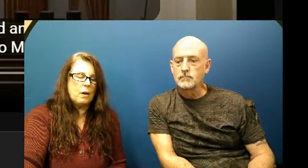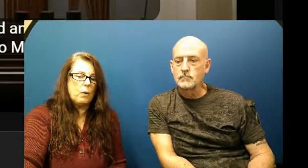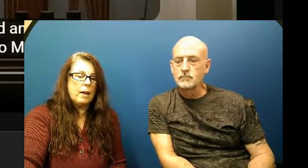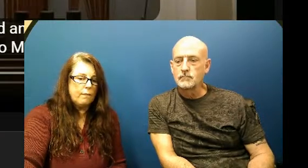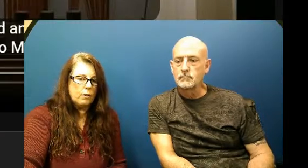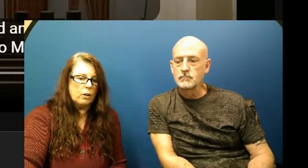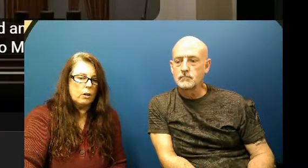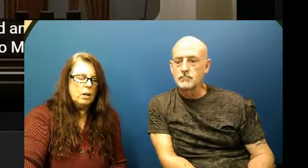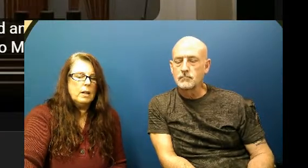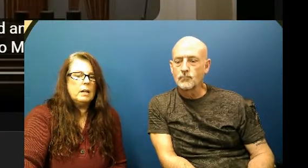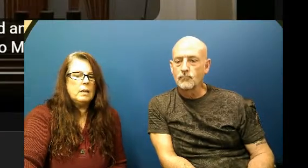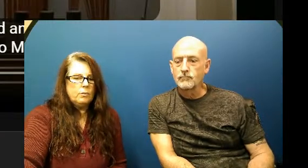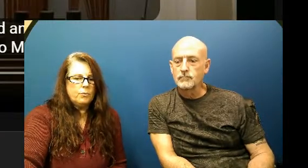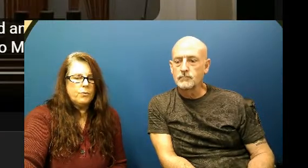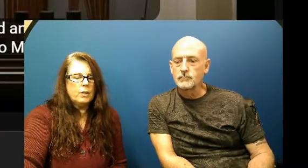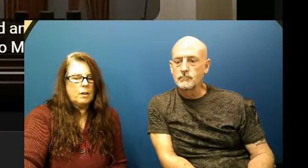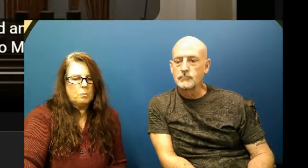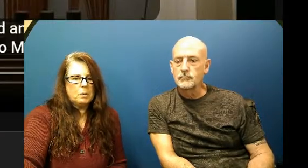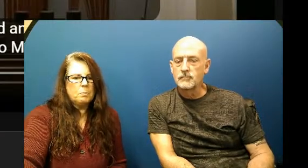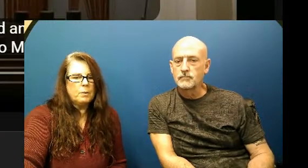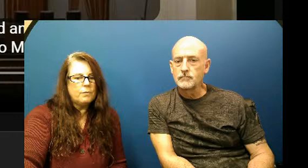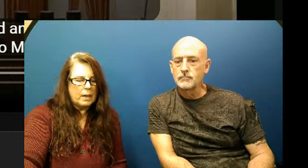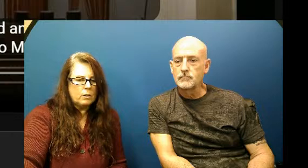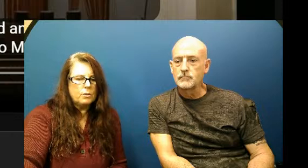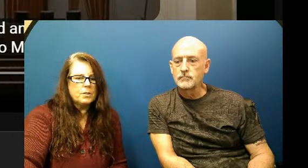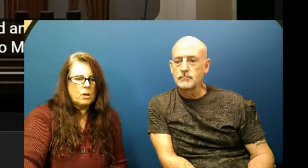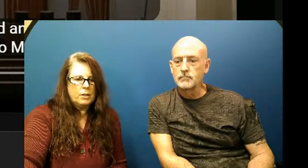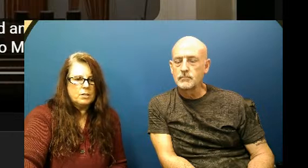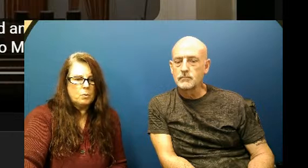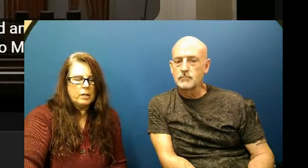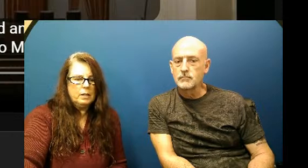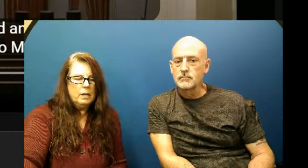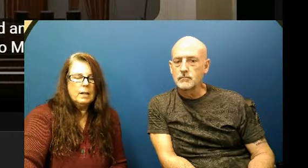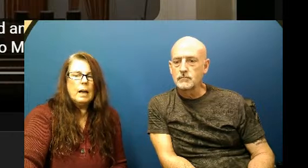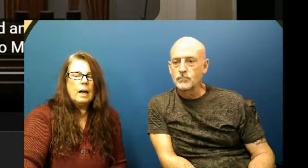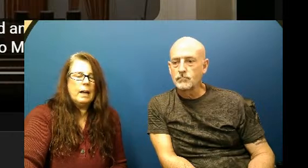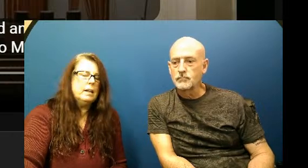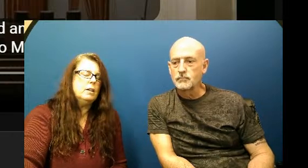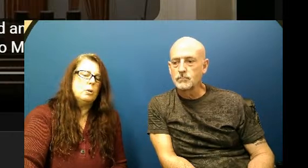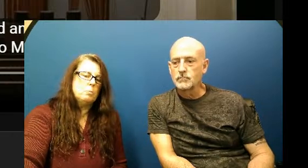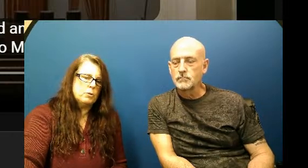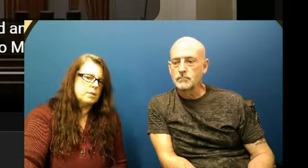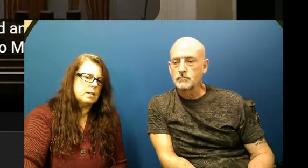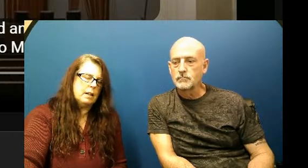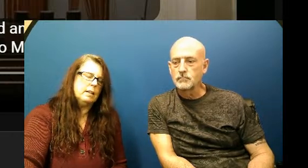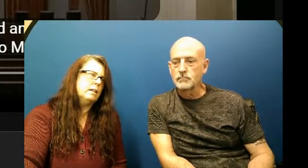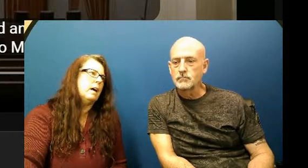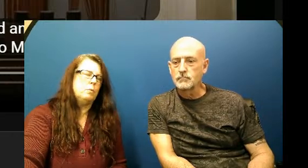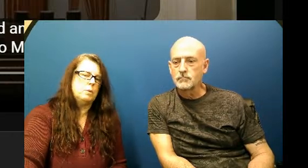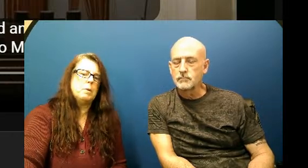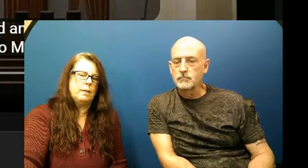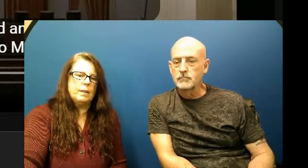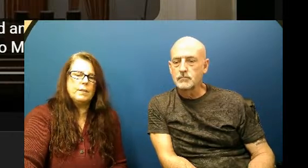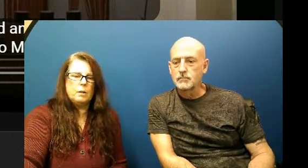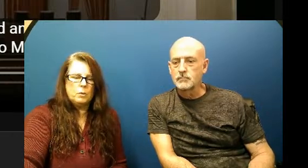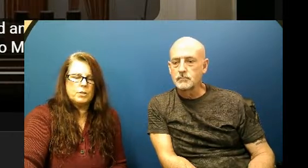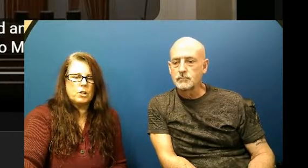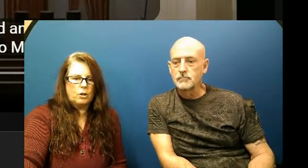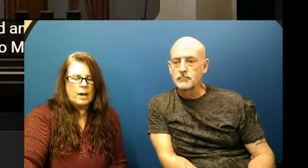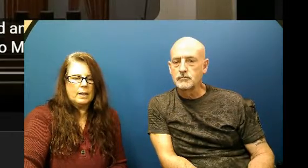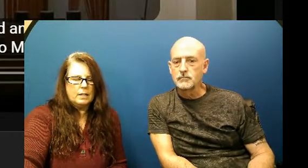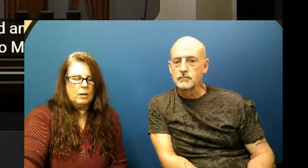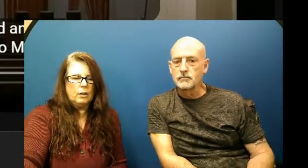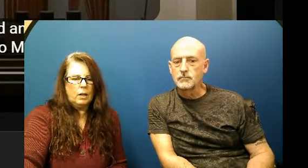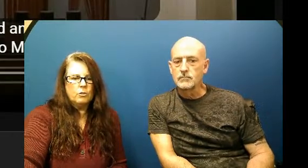differences. However, if the government prevails on this one, I would bet that they would